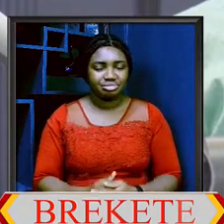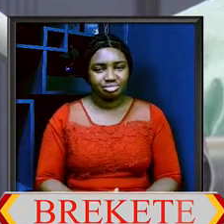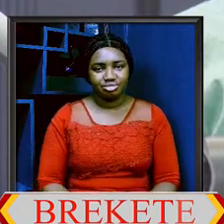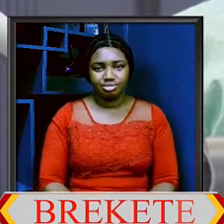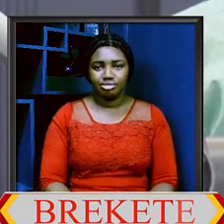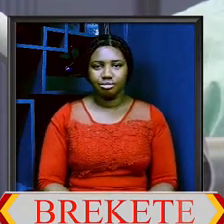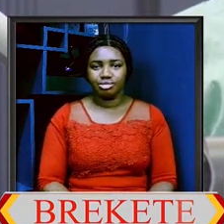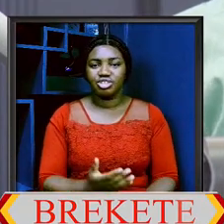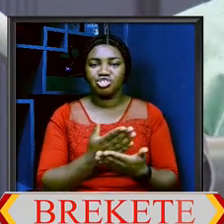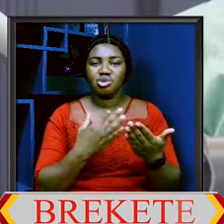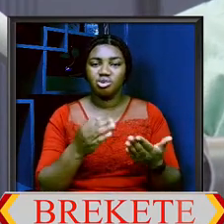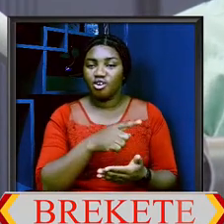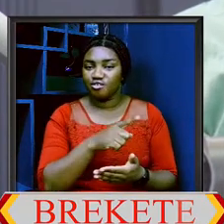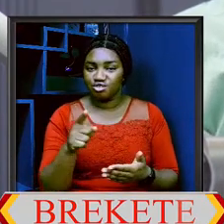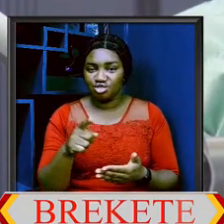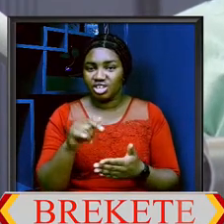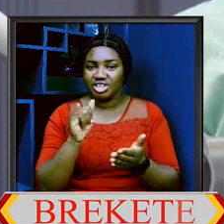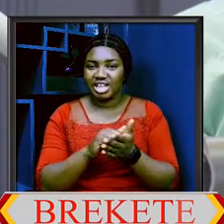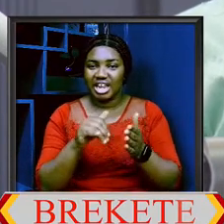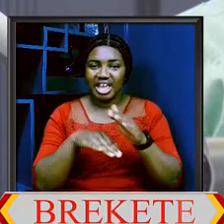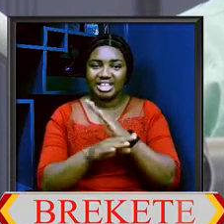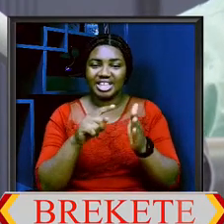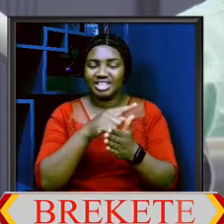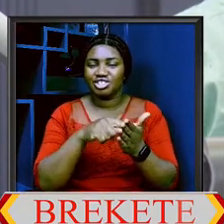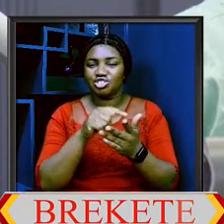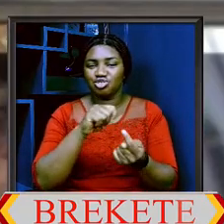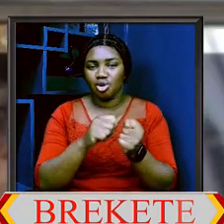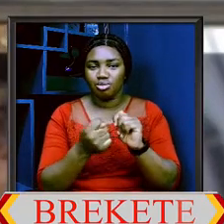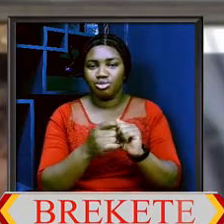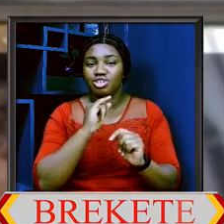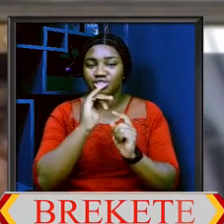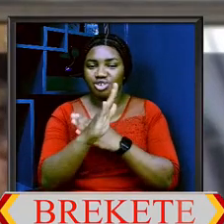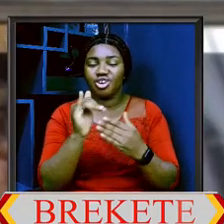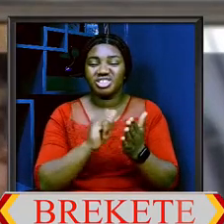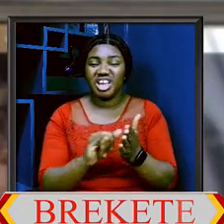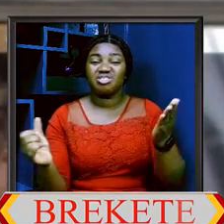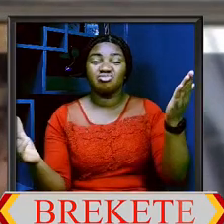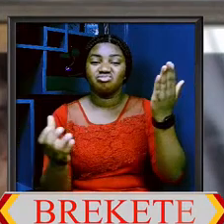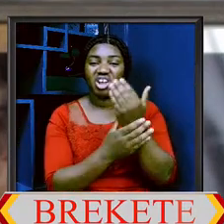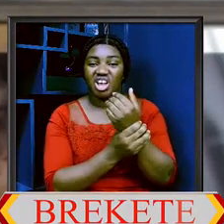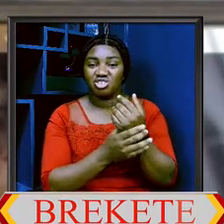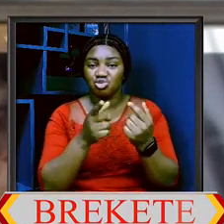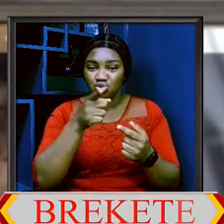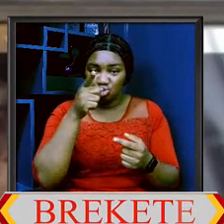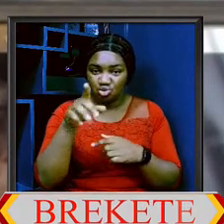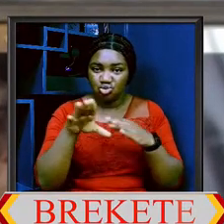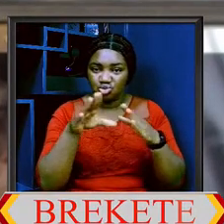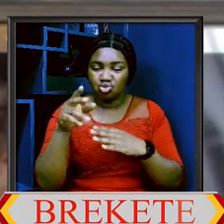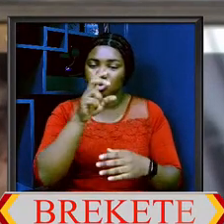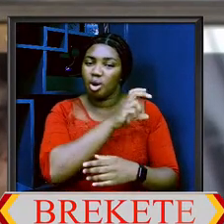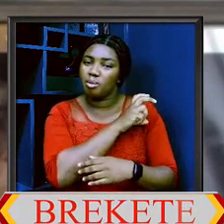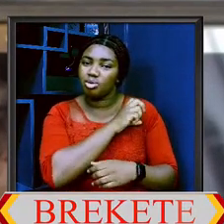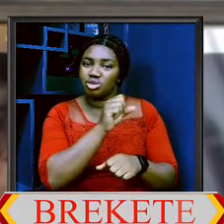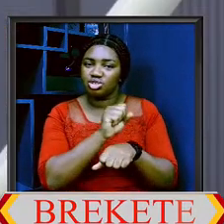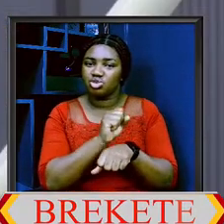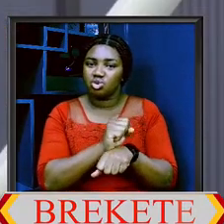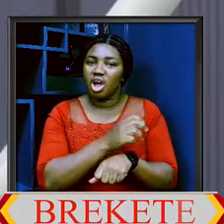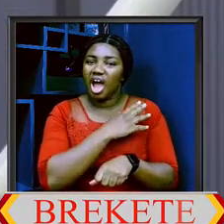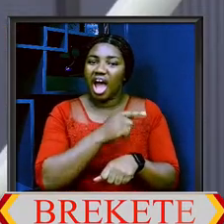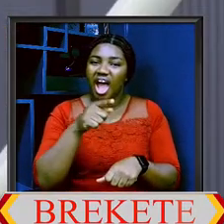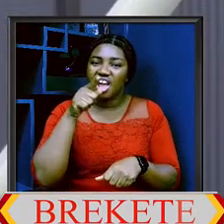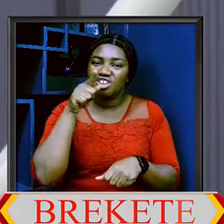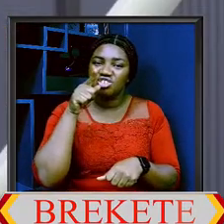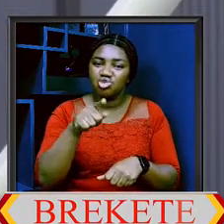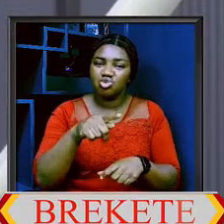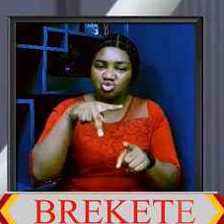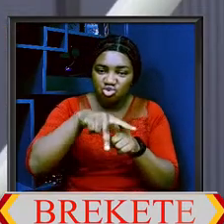appreciation some of enter this trouble God catch do police work do